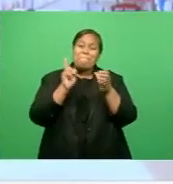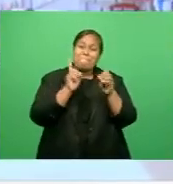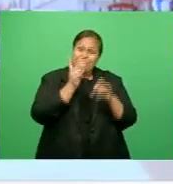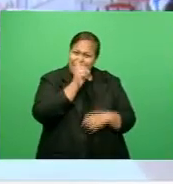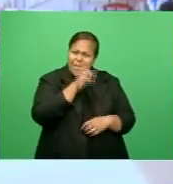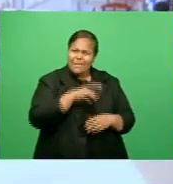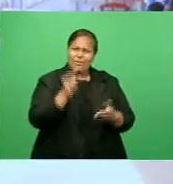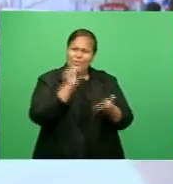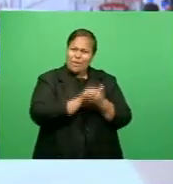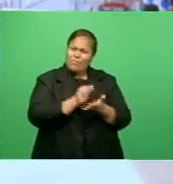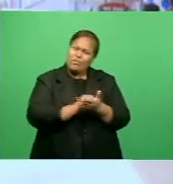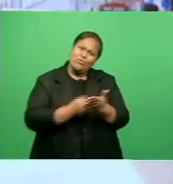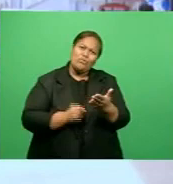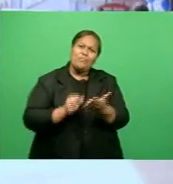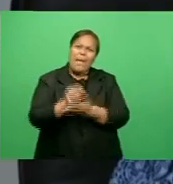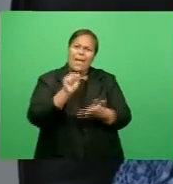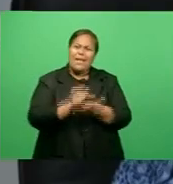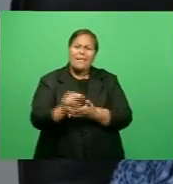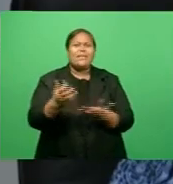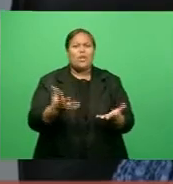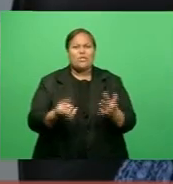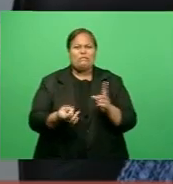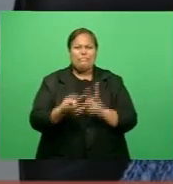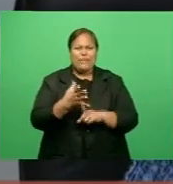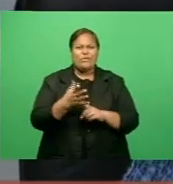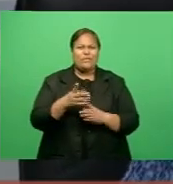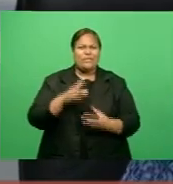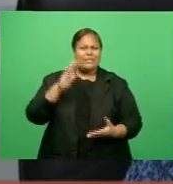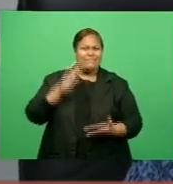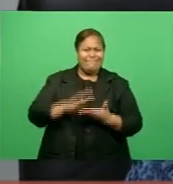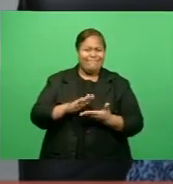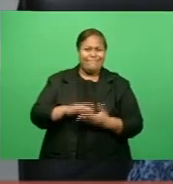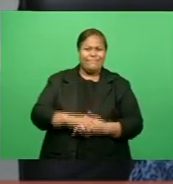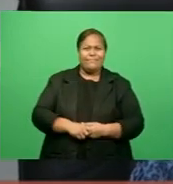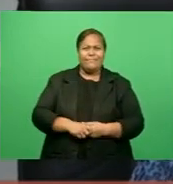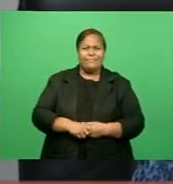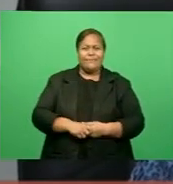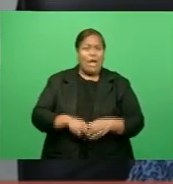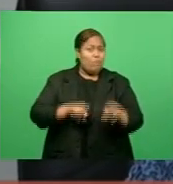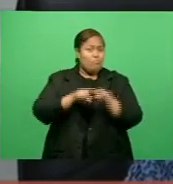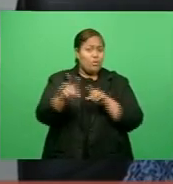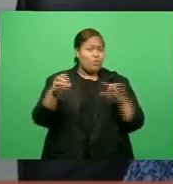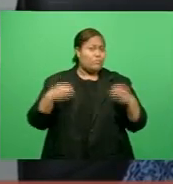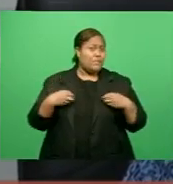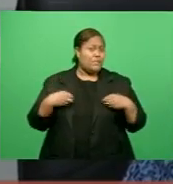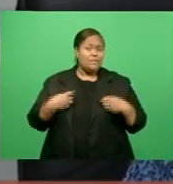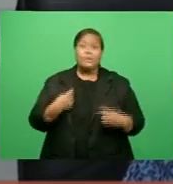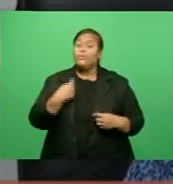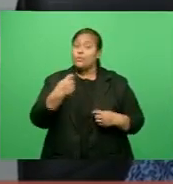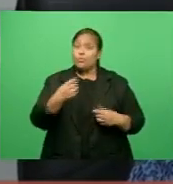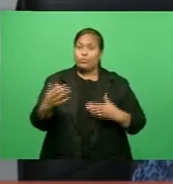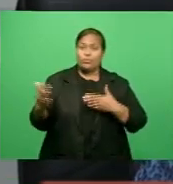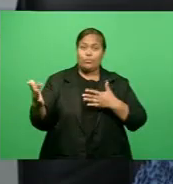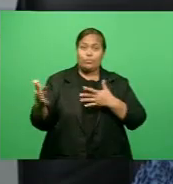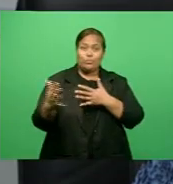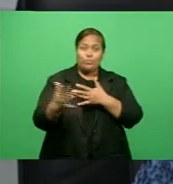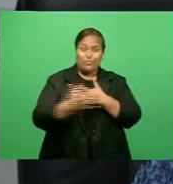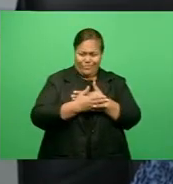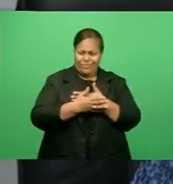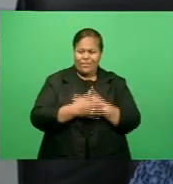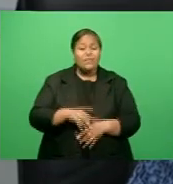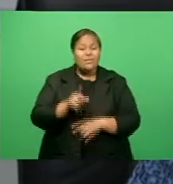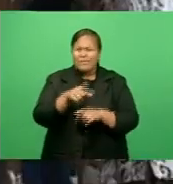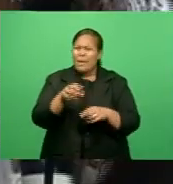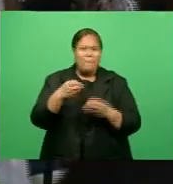so-called special and massive discounts. See, a lot of businesses are at the brink of going to being closed, so they don't want